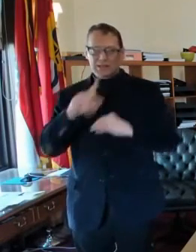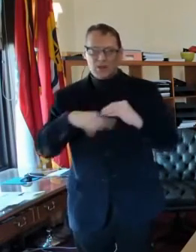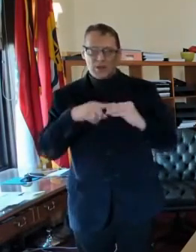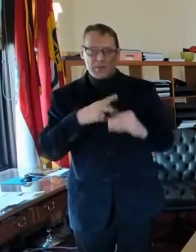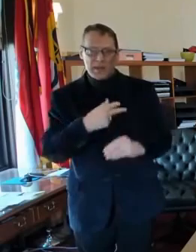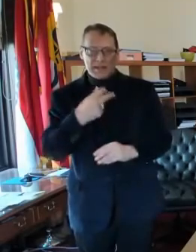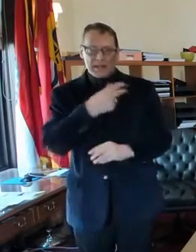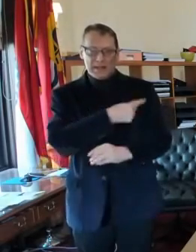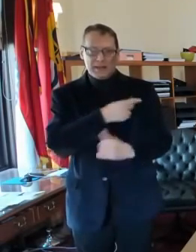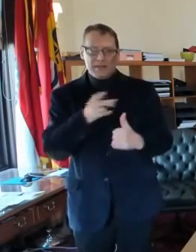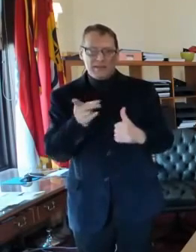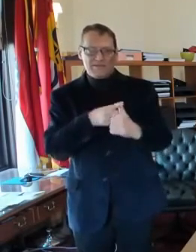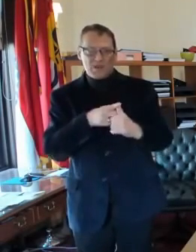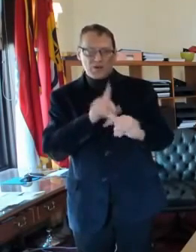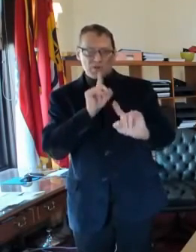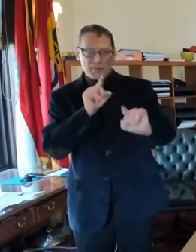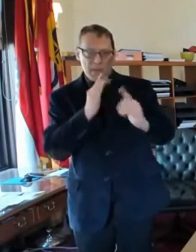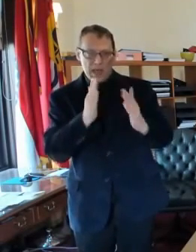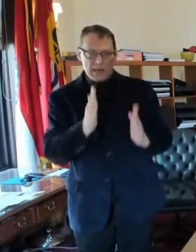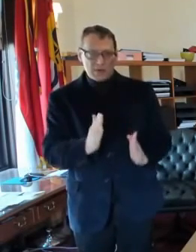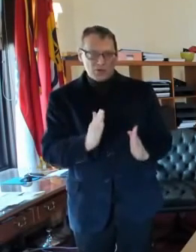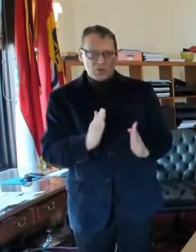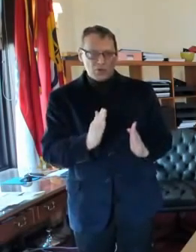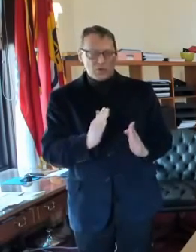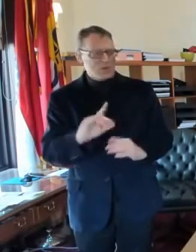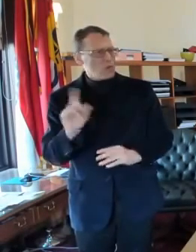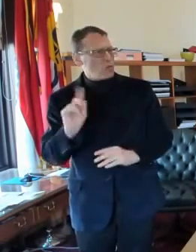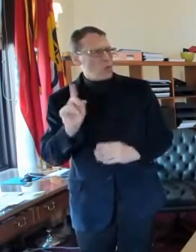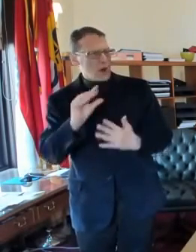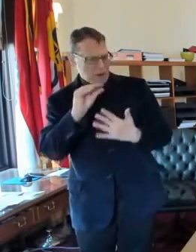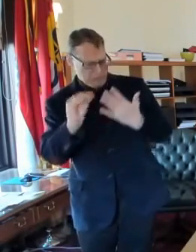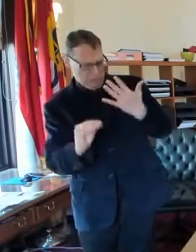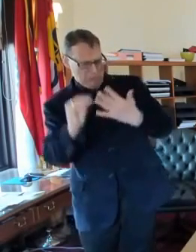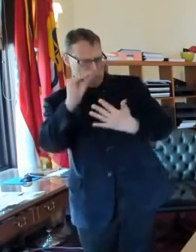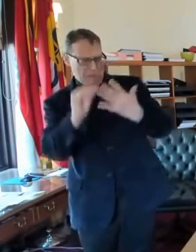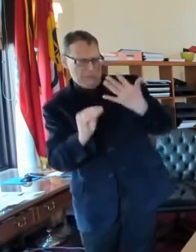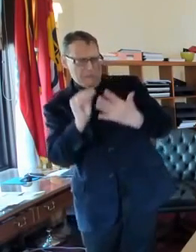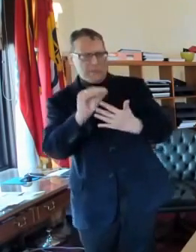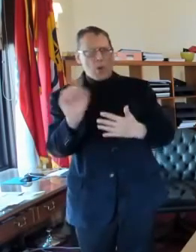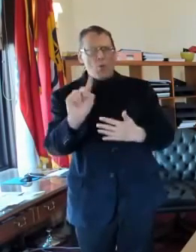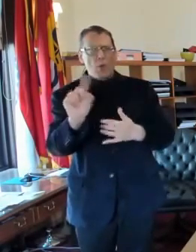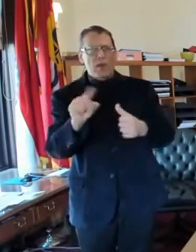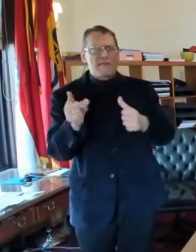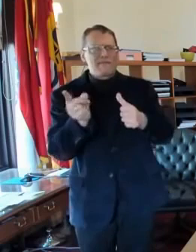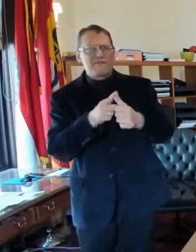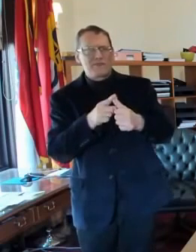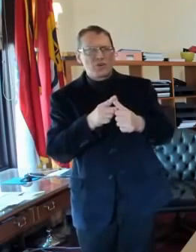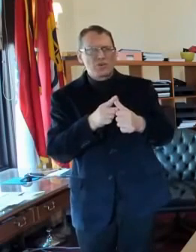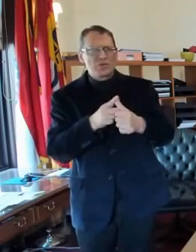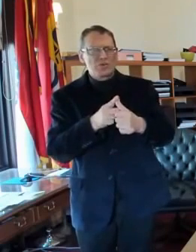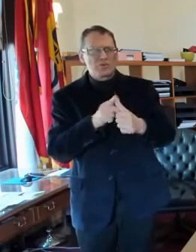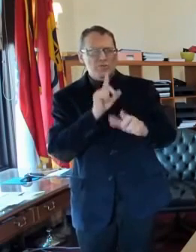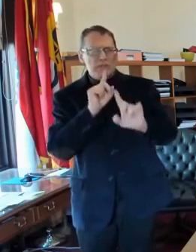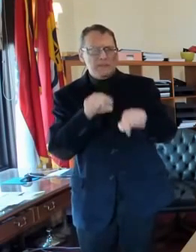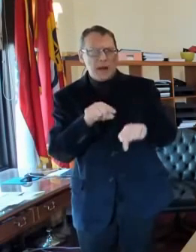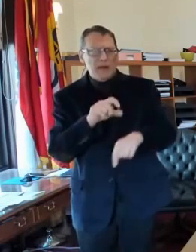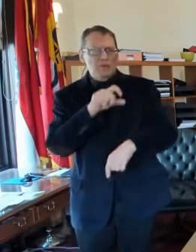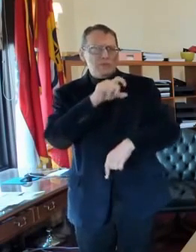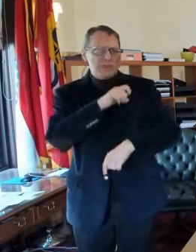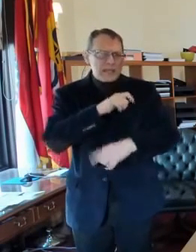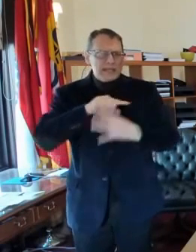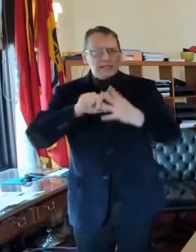of first responders and when they fall in line, and how the city will make sure that EMS, EMT, police get